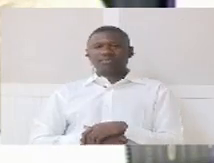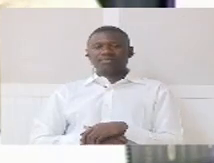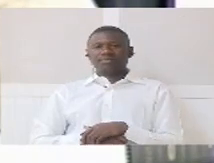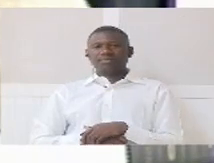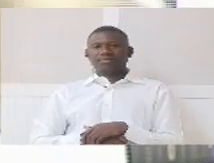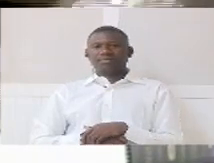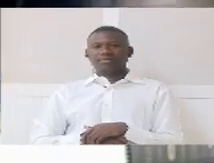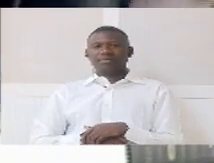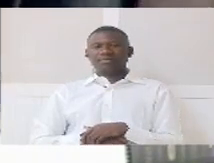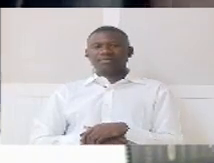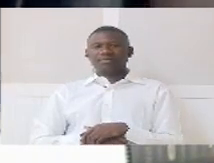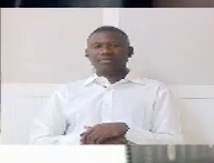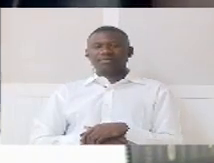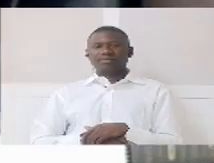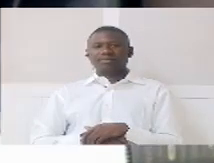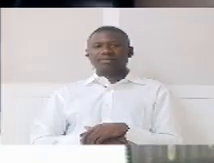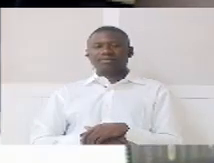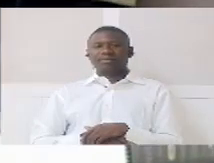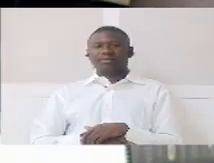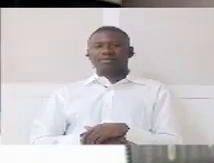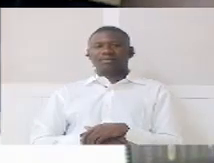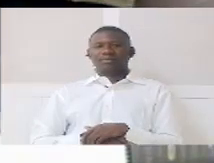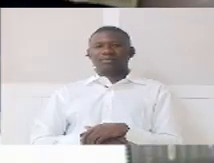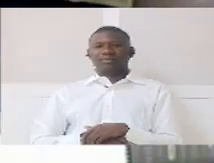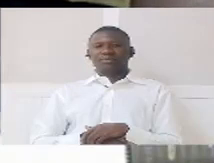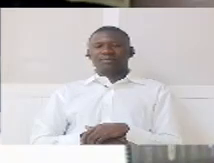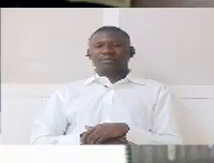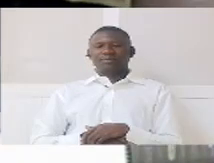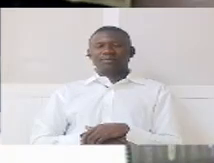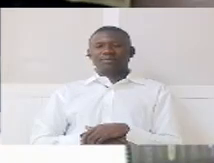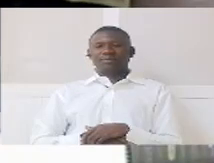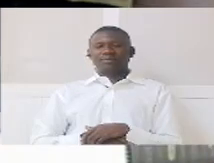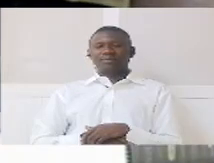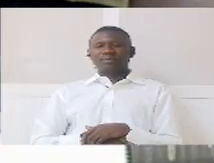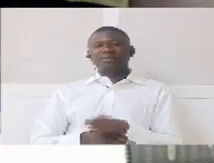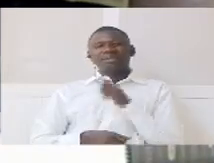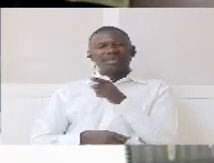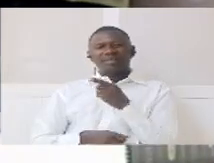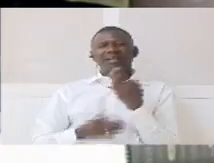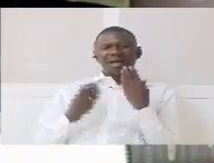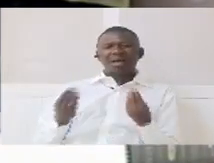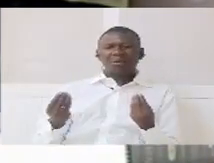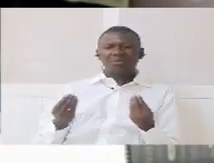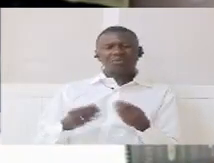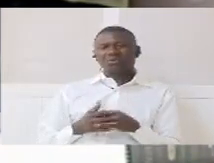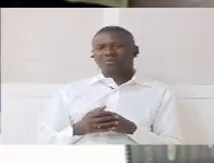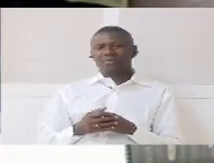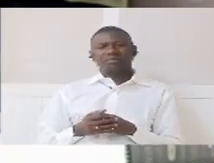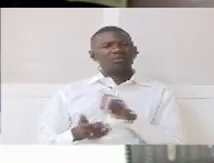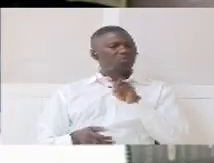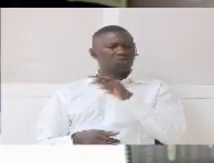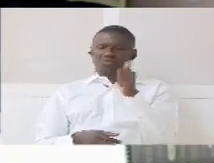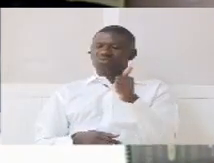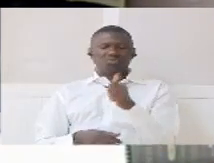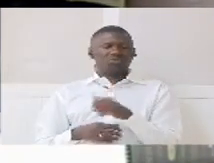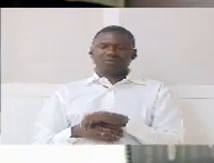mashallah or subhanallah. Wudum abe nyadi la anyi nyata le fo asangara. No, oma better at all. Not good at